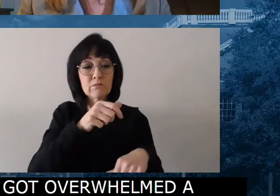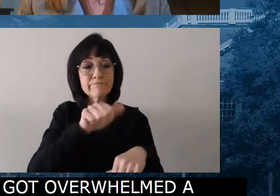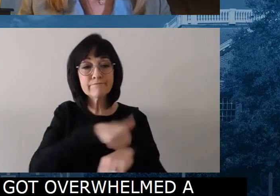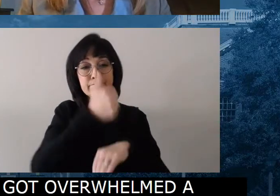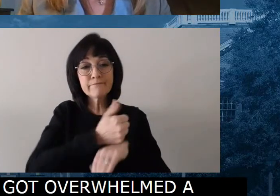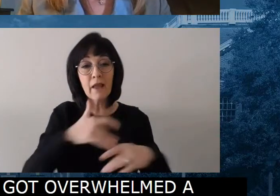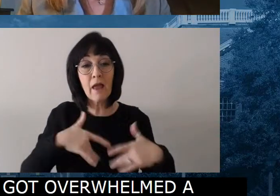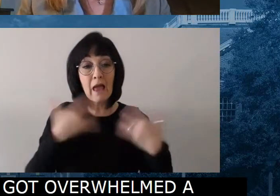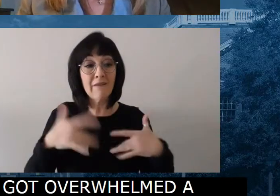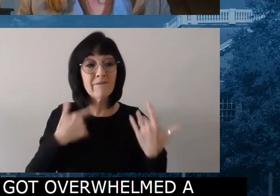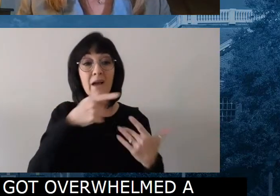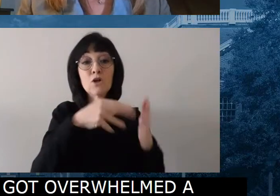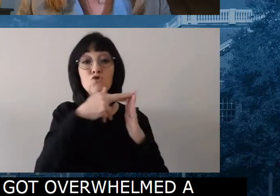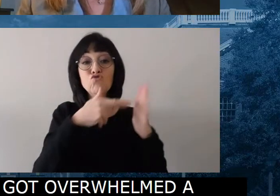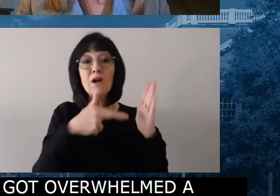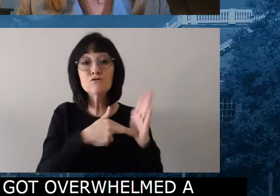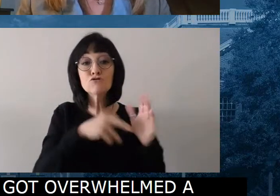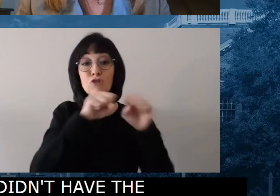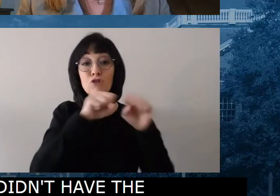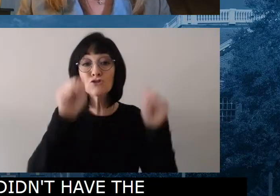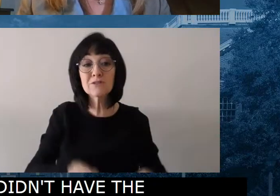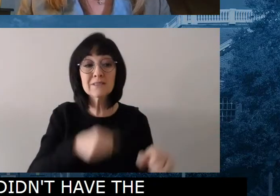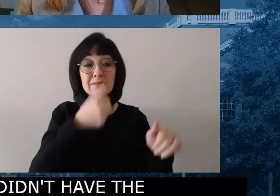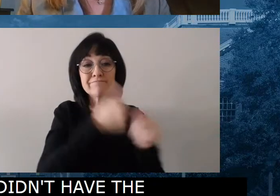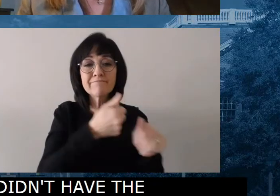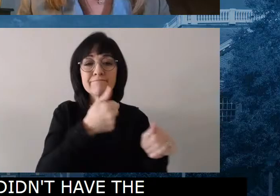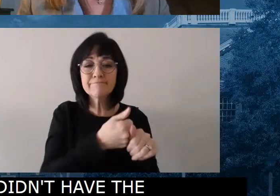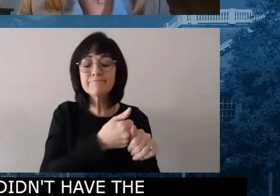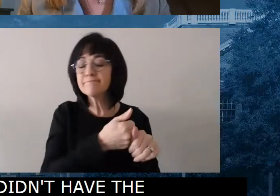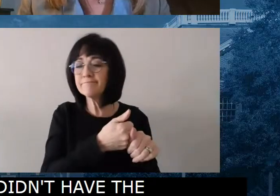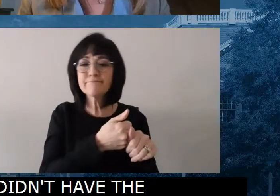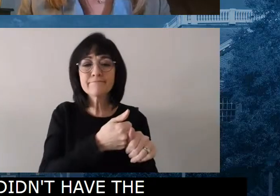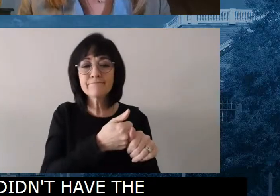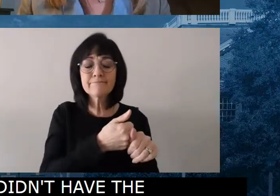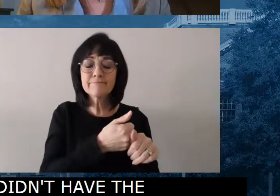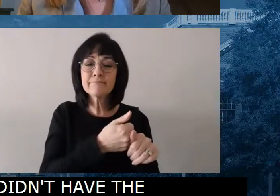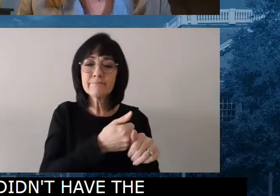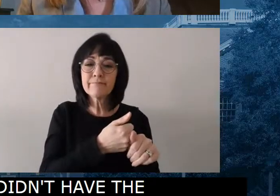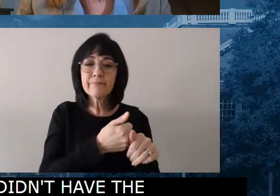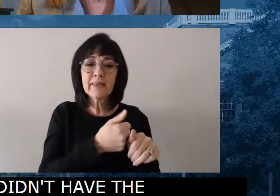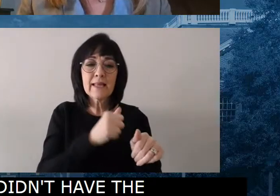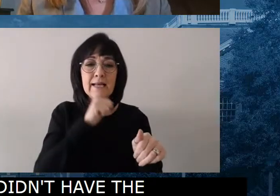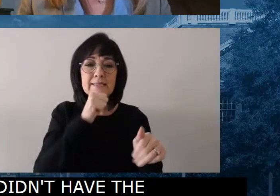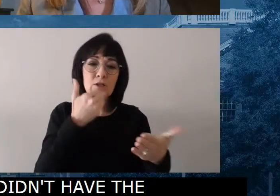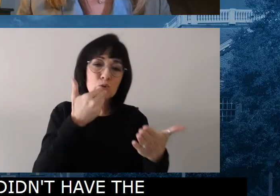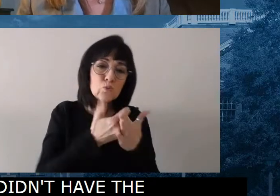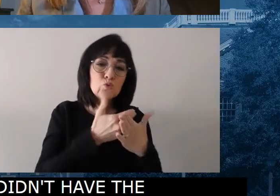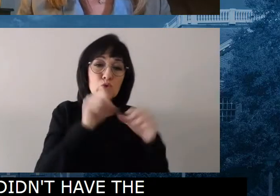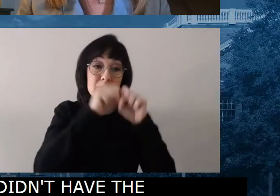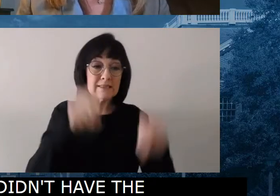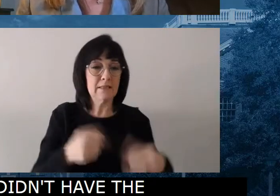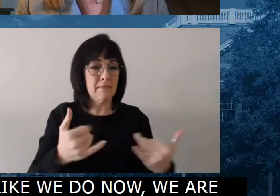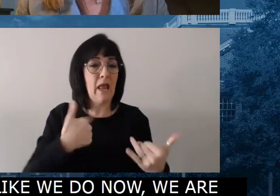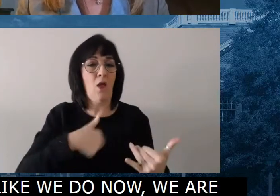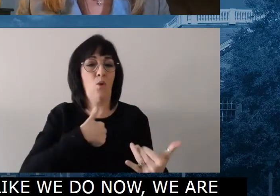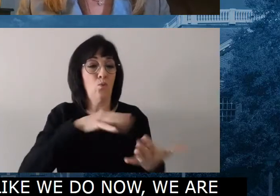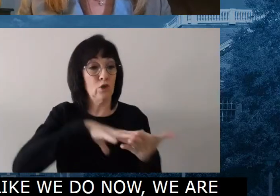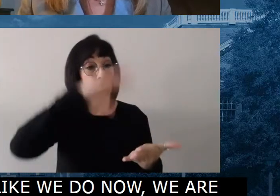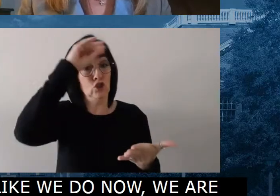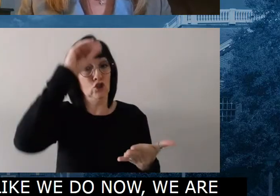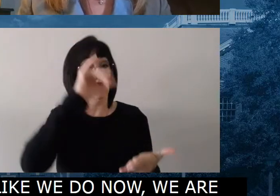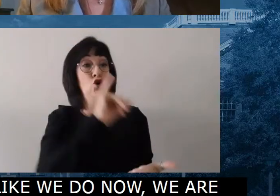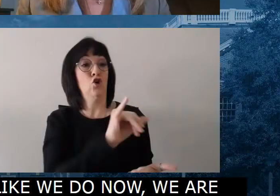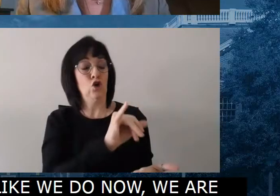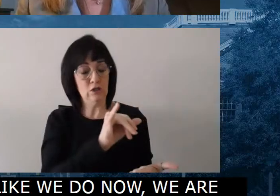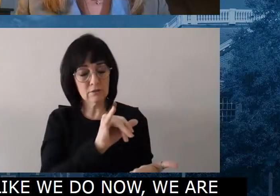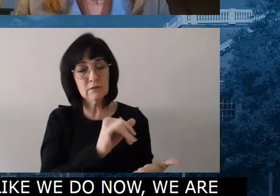now. We will continue to try to find partners who can move vaccine quickly and fairly